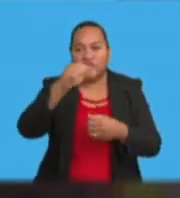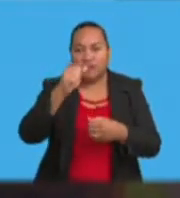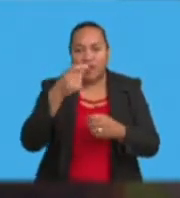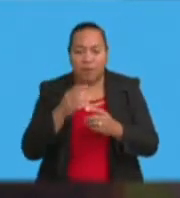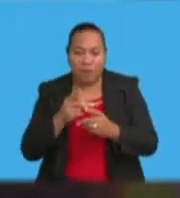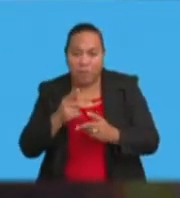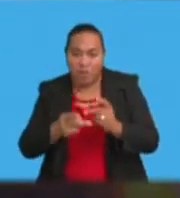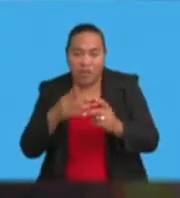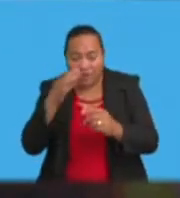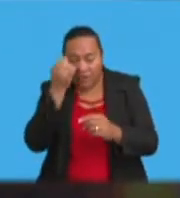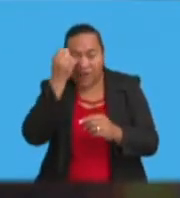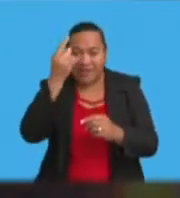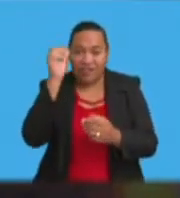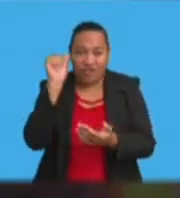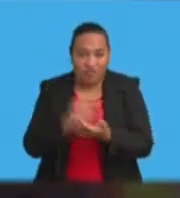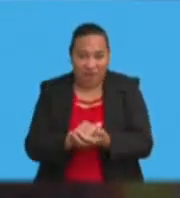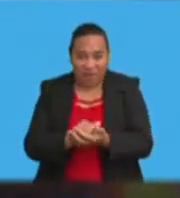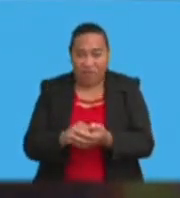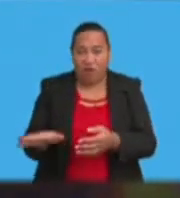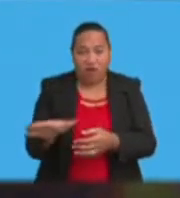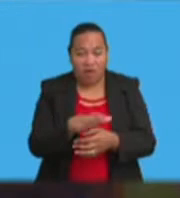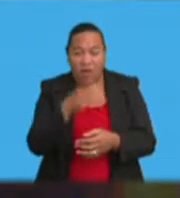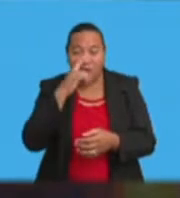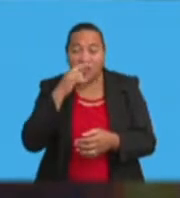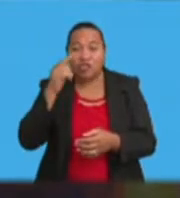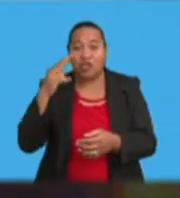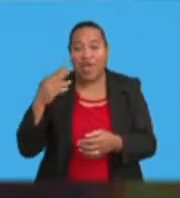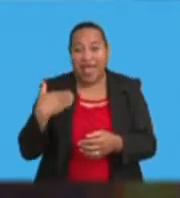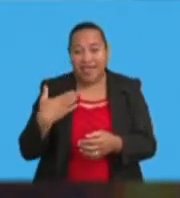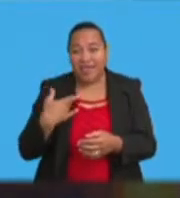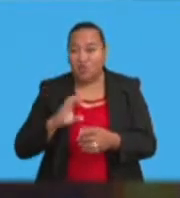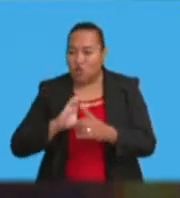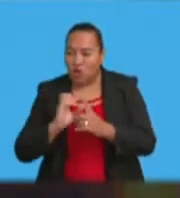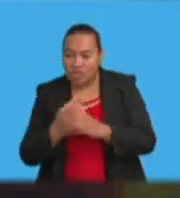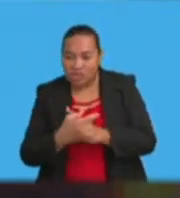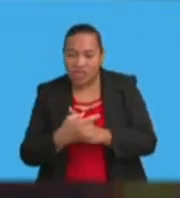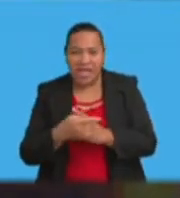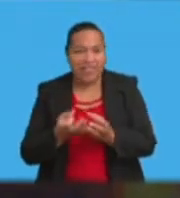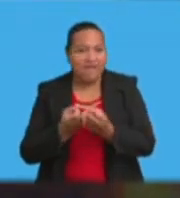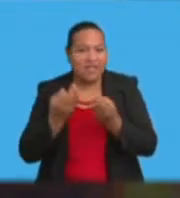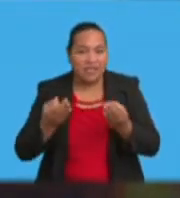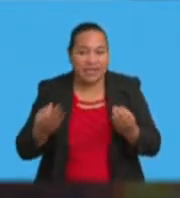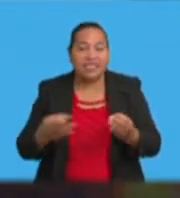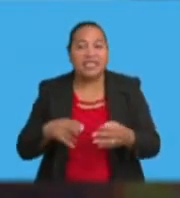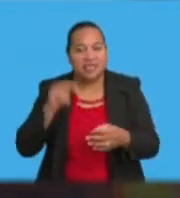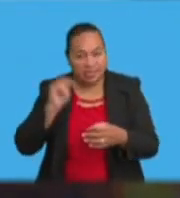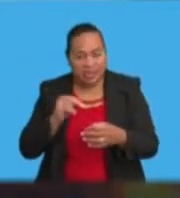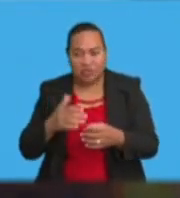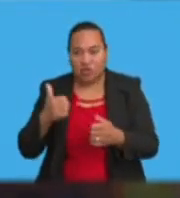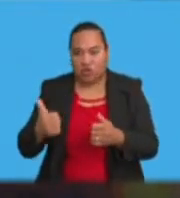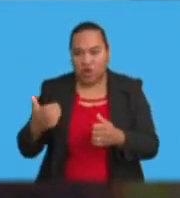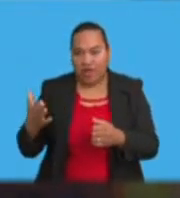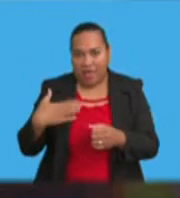realization of the right of every person to health and to the conditions and facilities necessary to good health